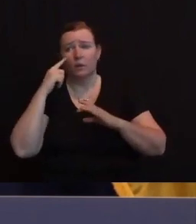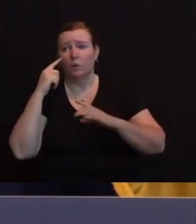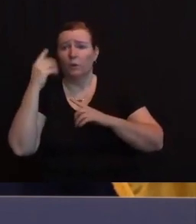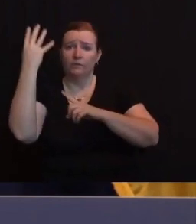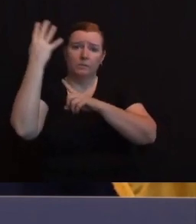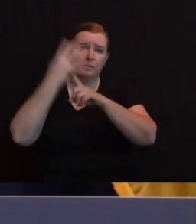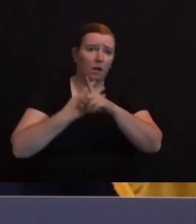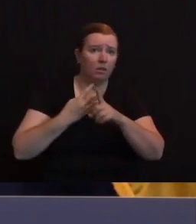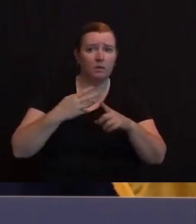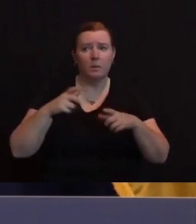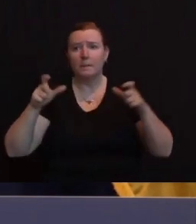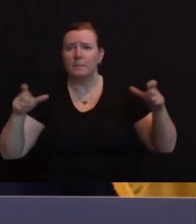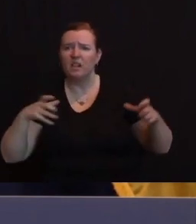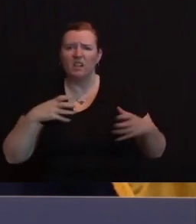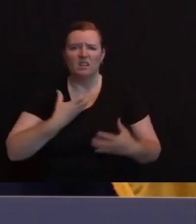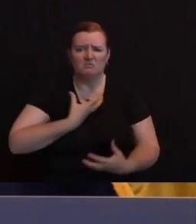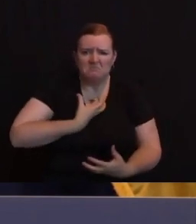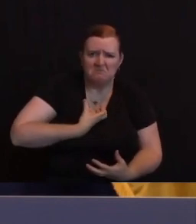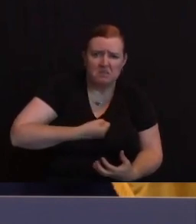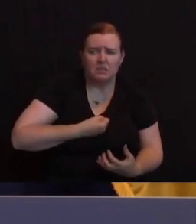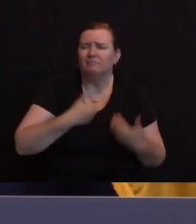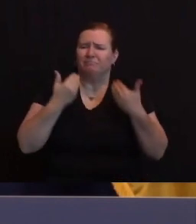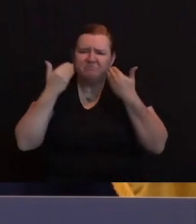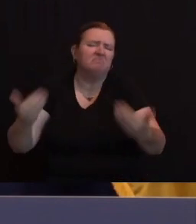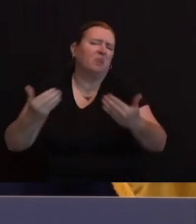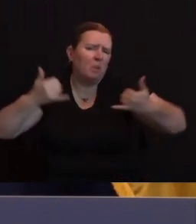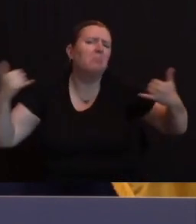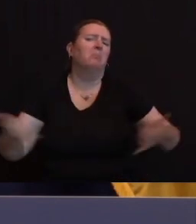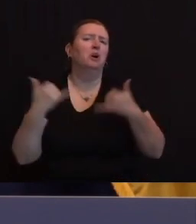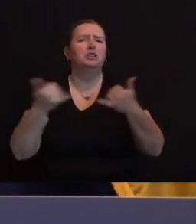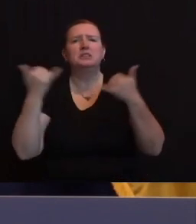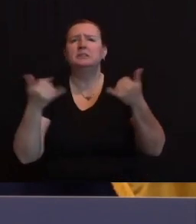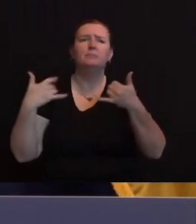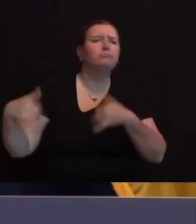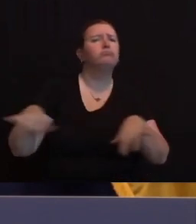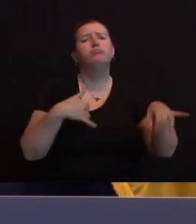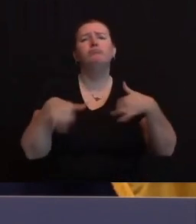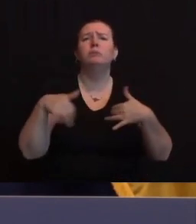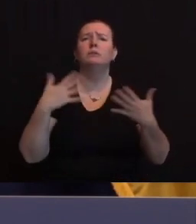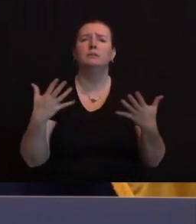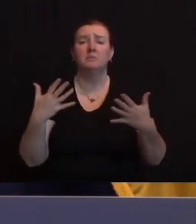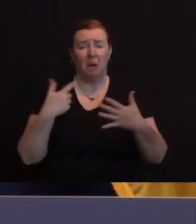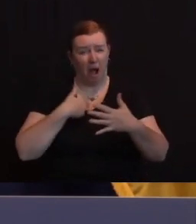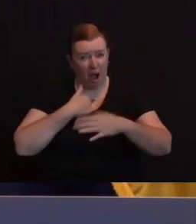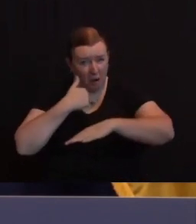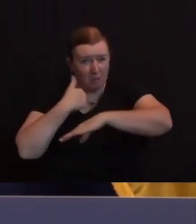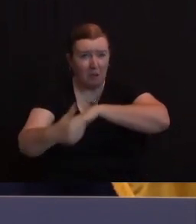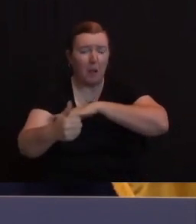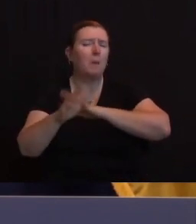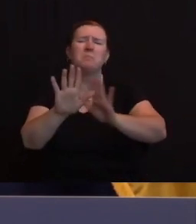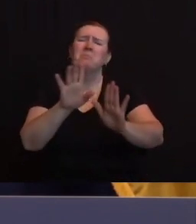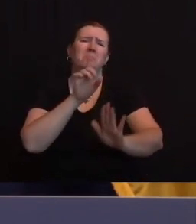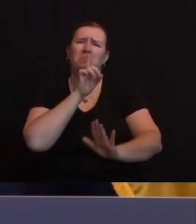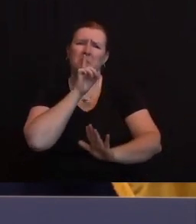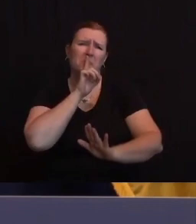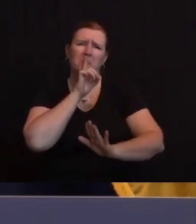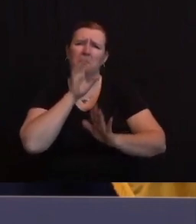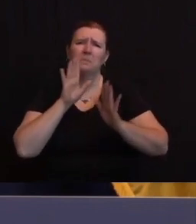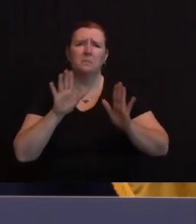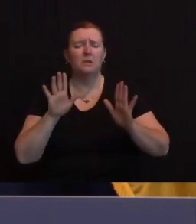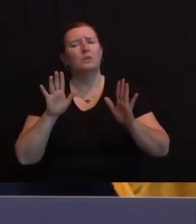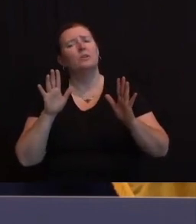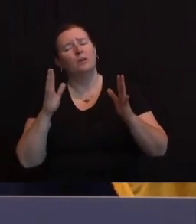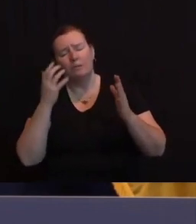friends. None of us can fault anyone for having that notion. And with the weather we've been having on top of that, I